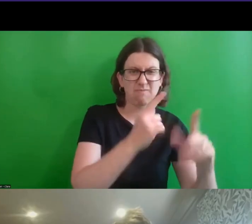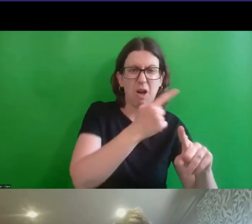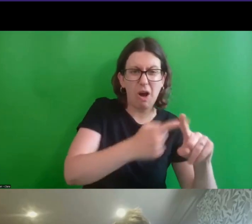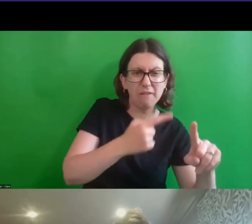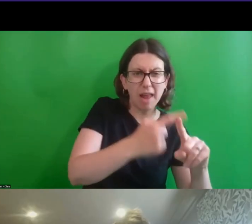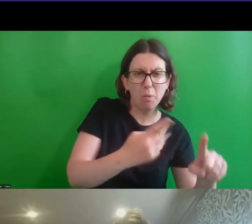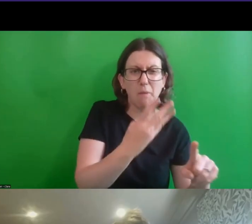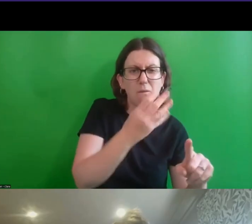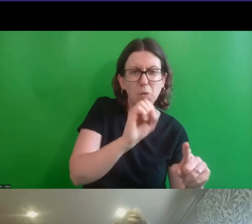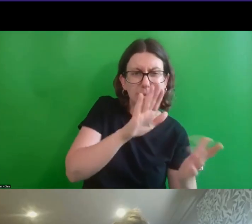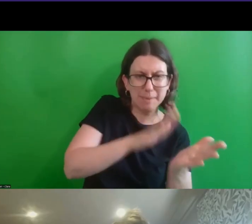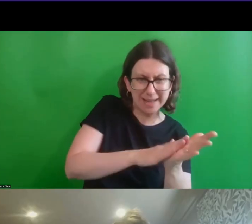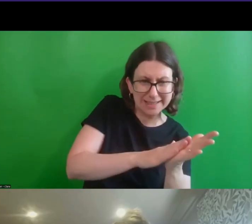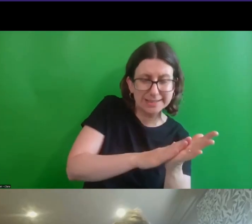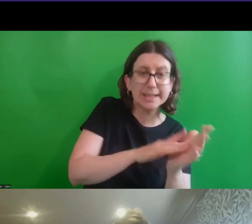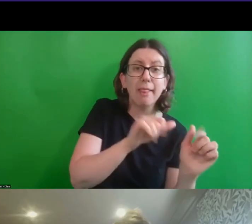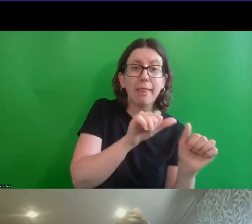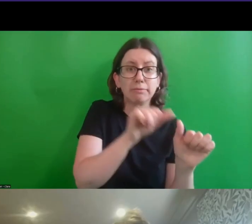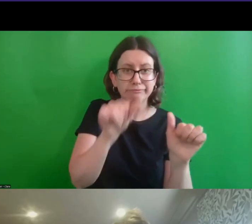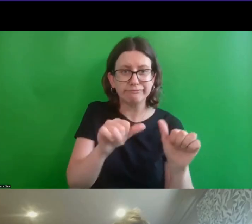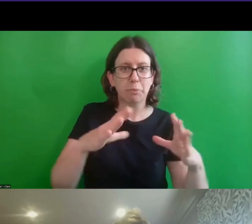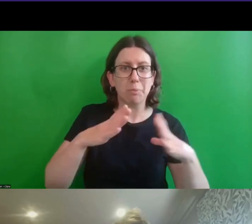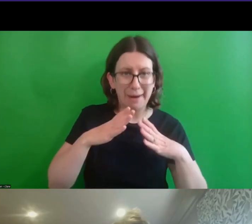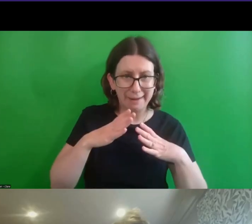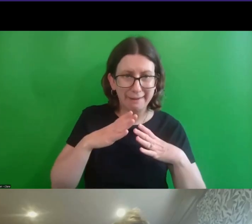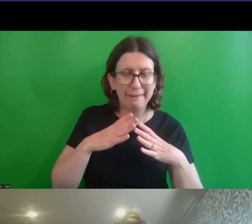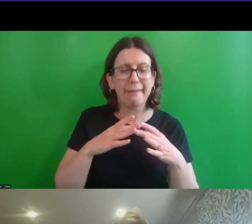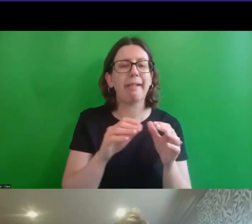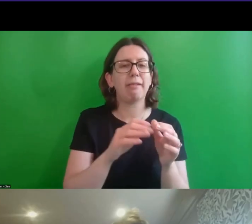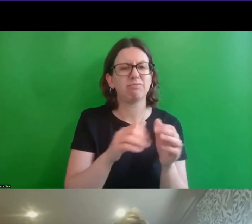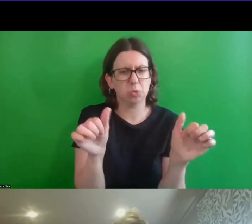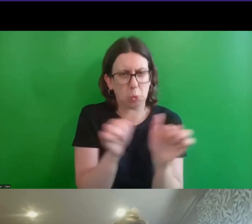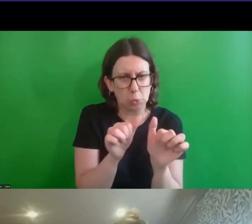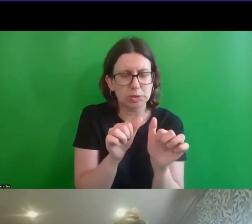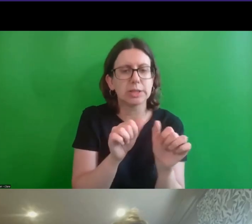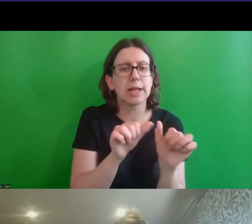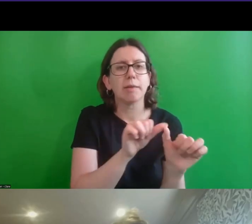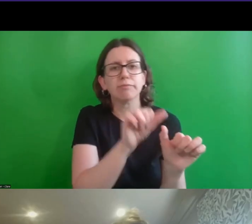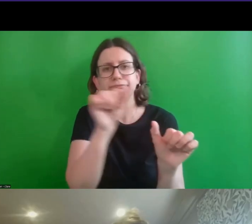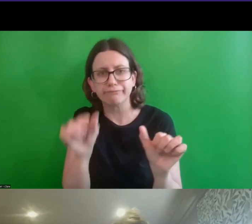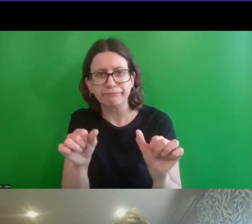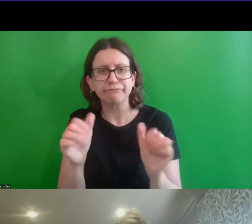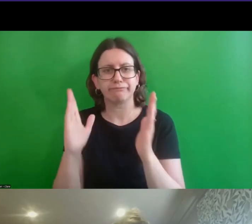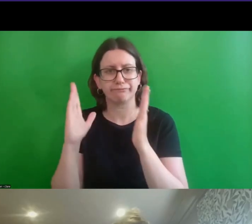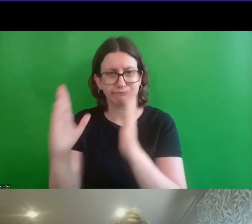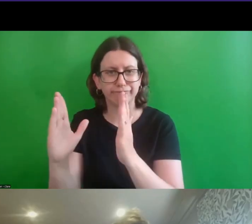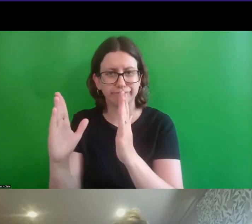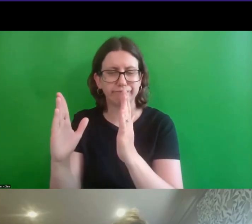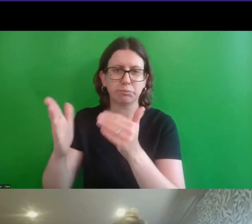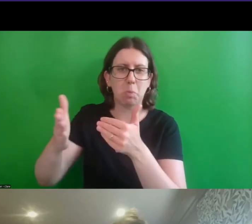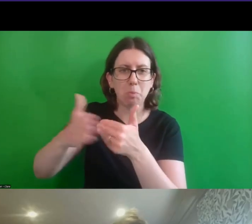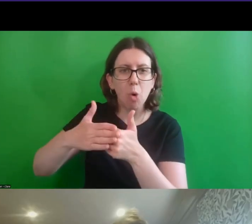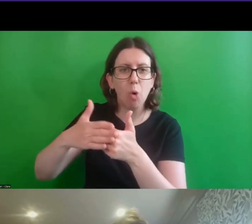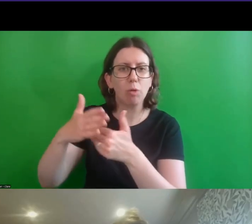first, then have a short interval, so a refreshment break, and then we'll have following speakers from